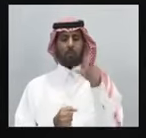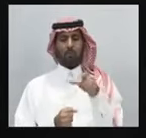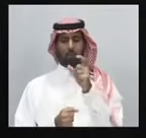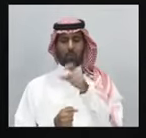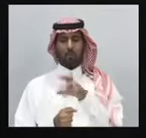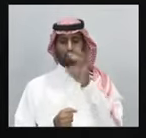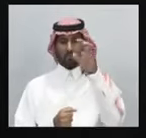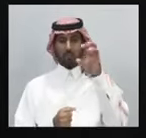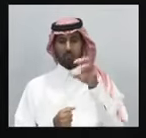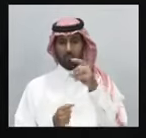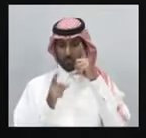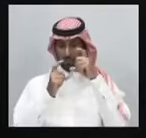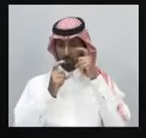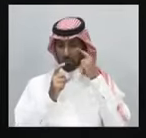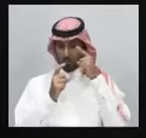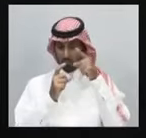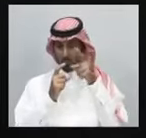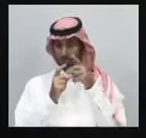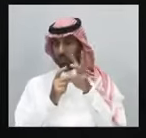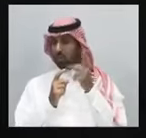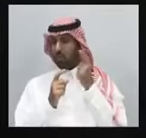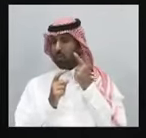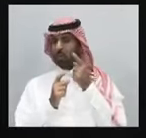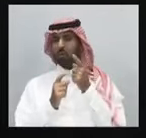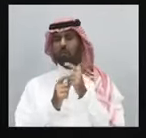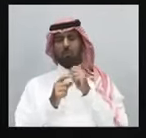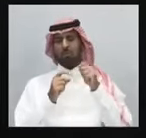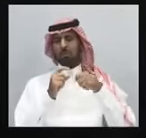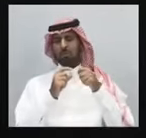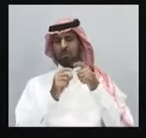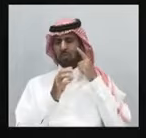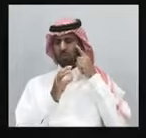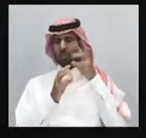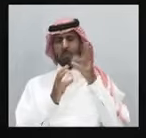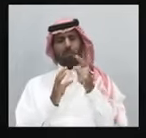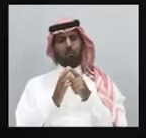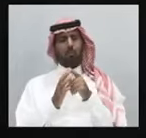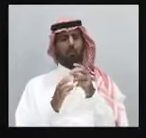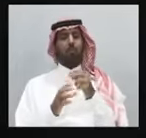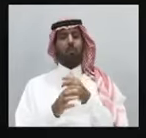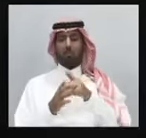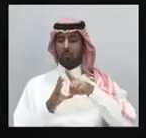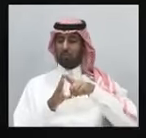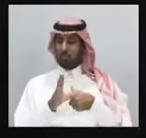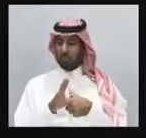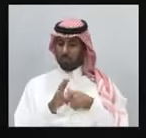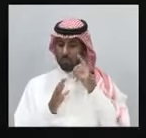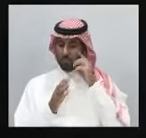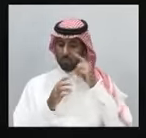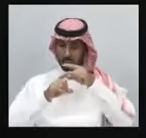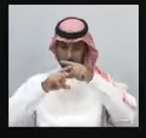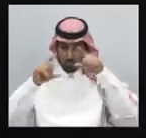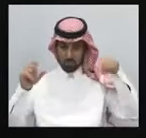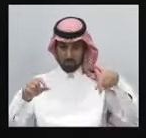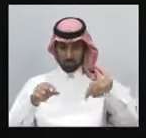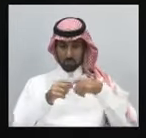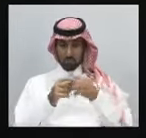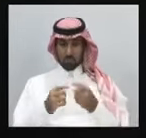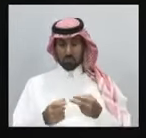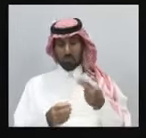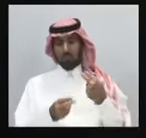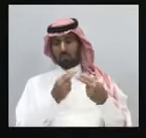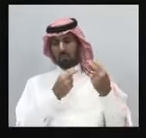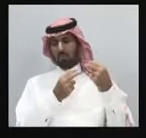out. Which of these jobs, a media intern, archaeological intern, or engineering intern, you would